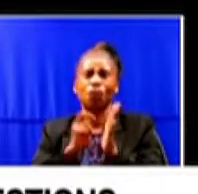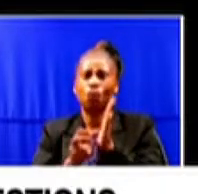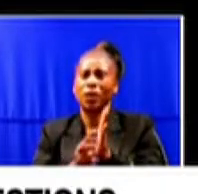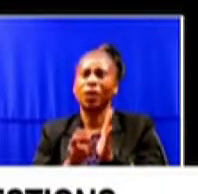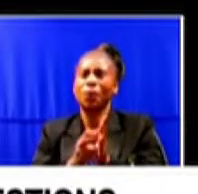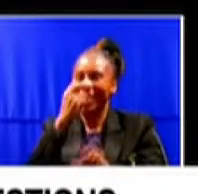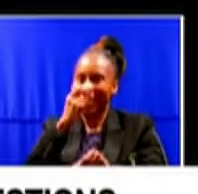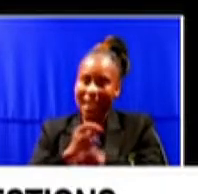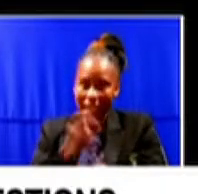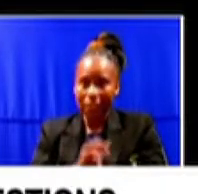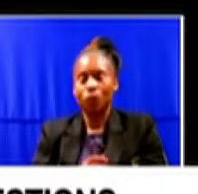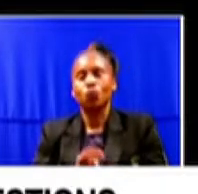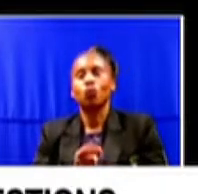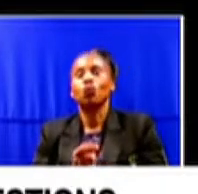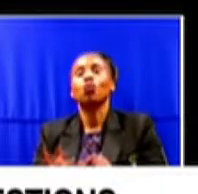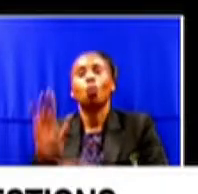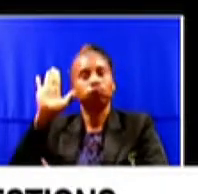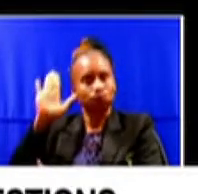irrespective of the circumstances.